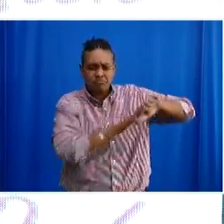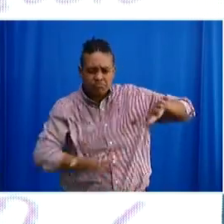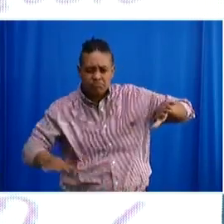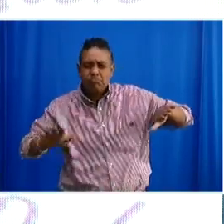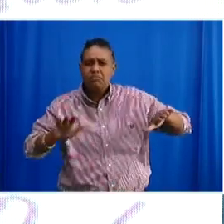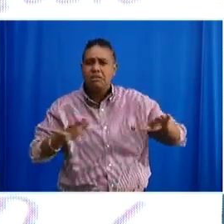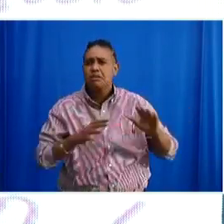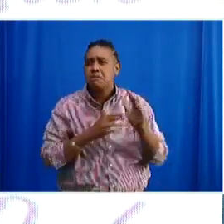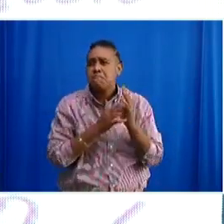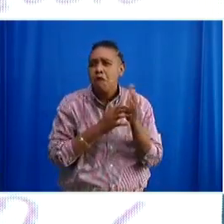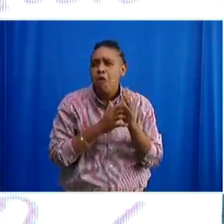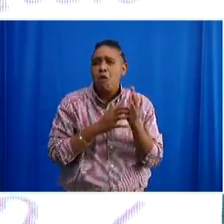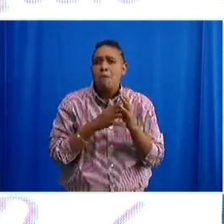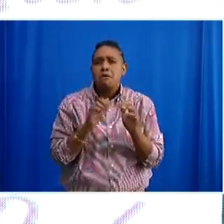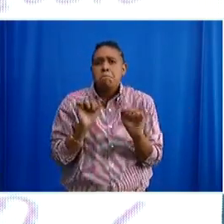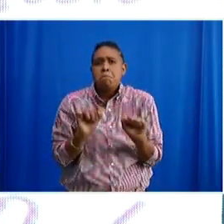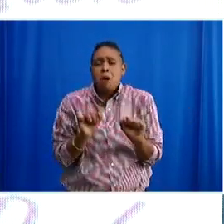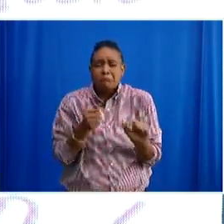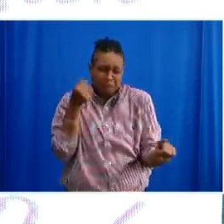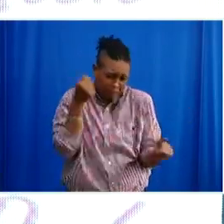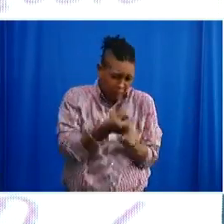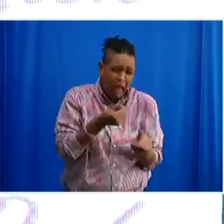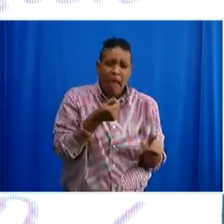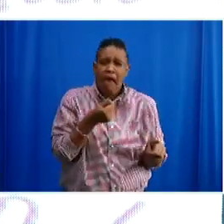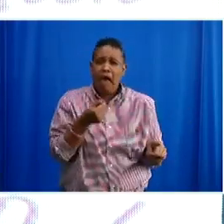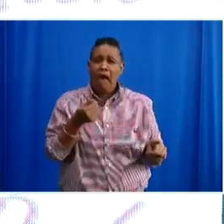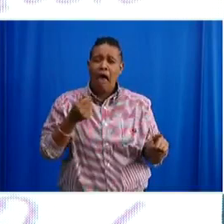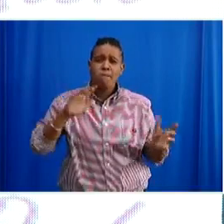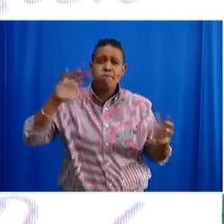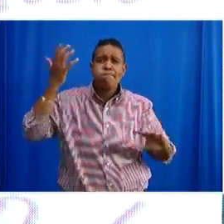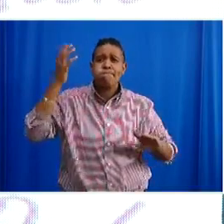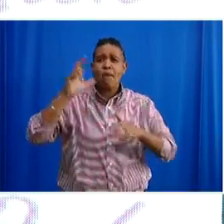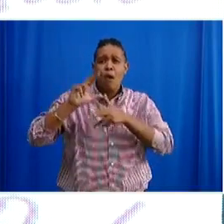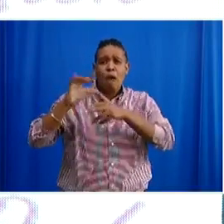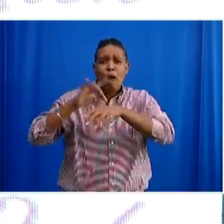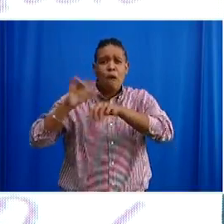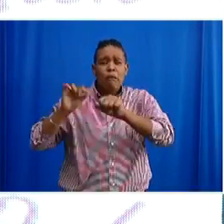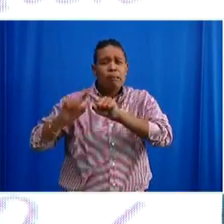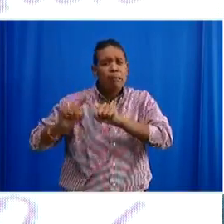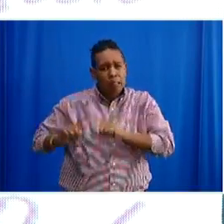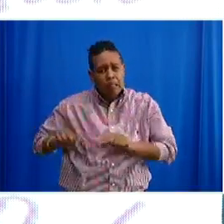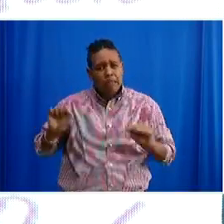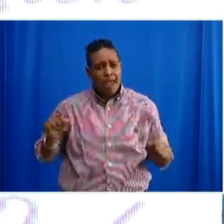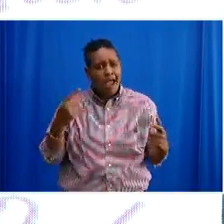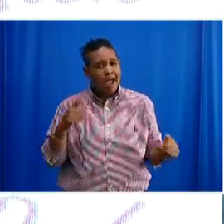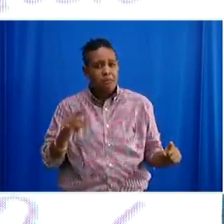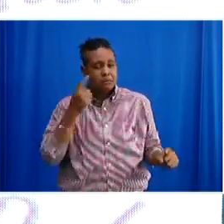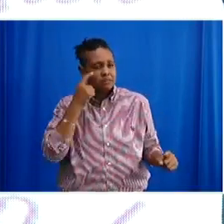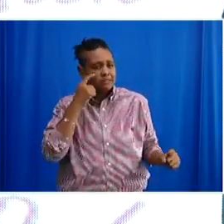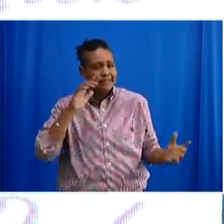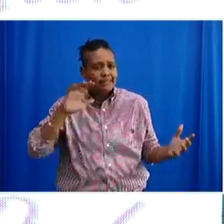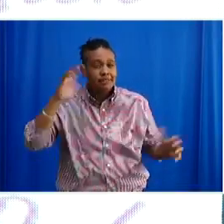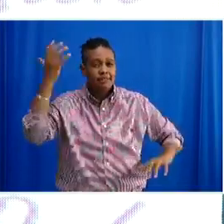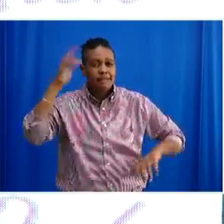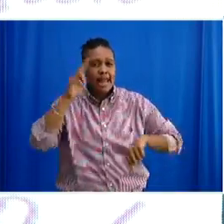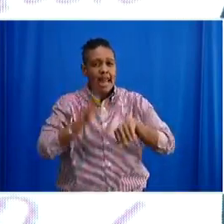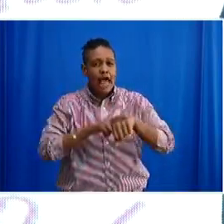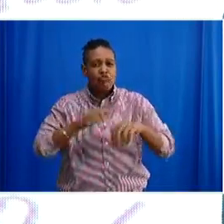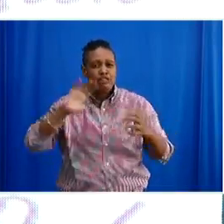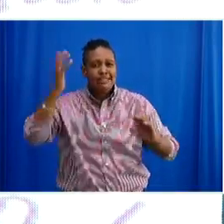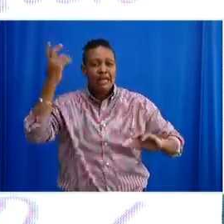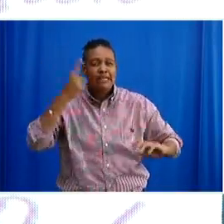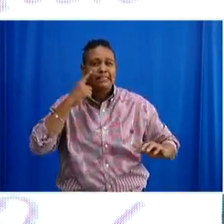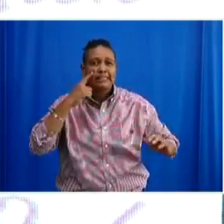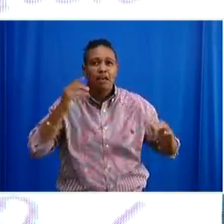risk of natural disaster over the past several years, when the incidence of natural disaster has been elevated